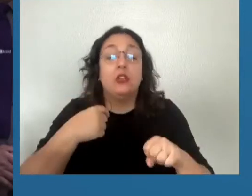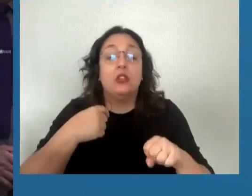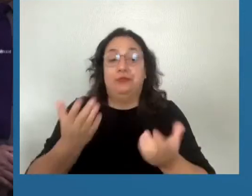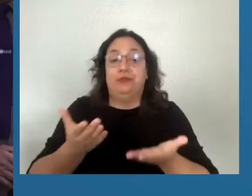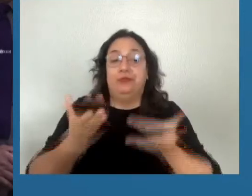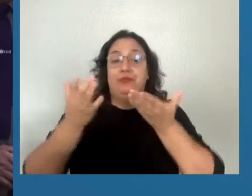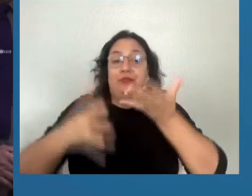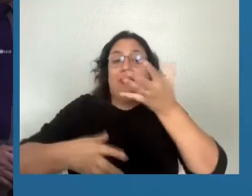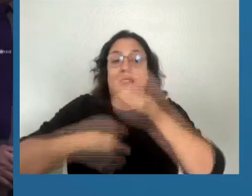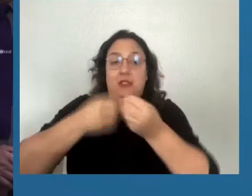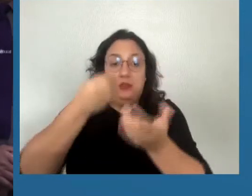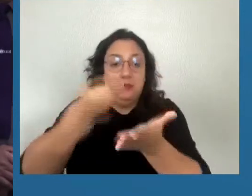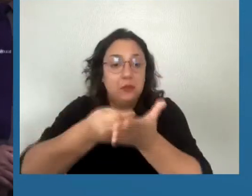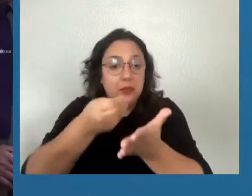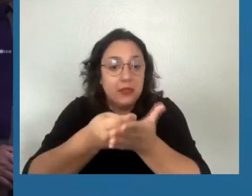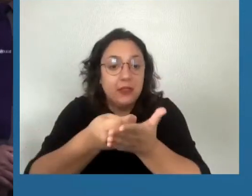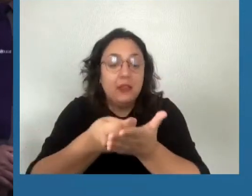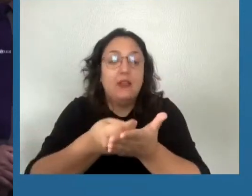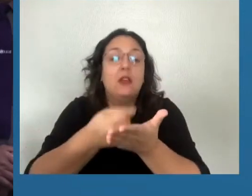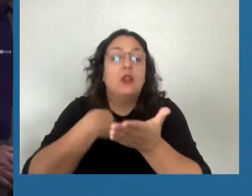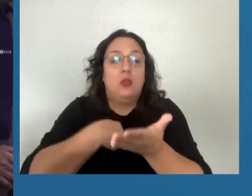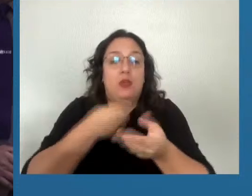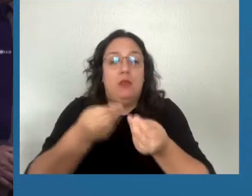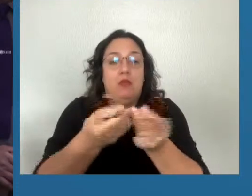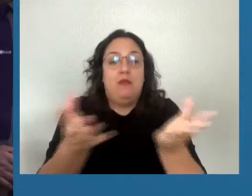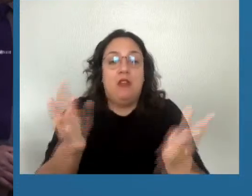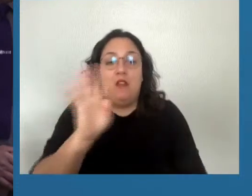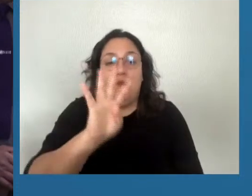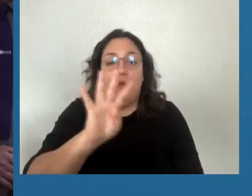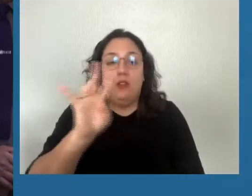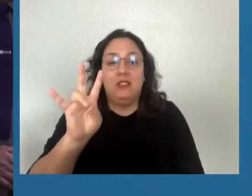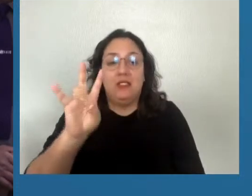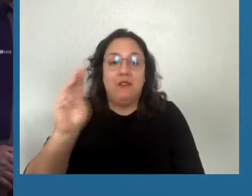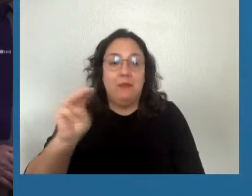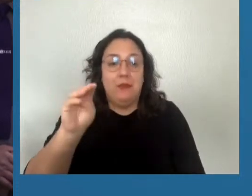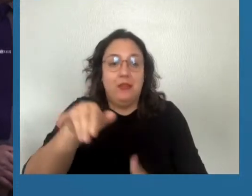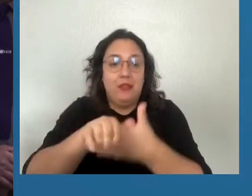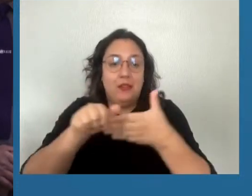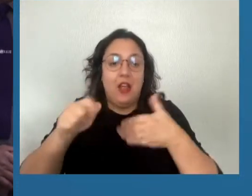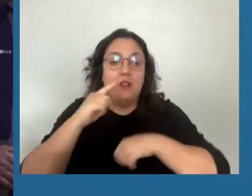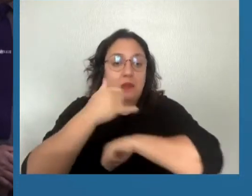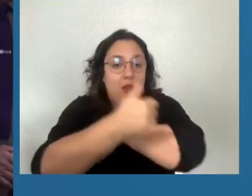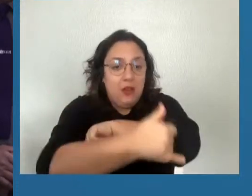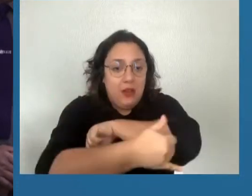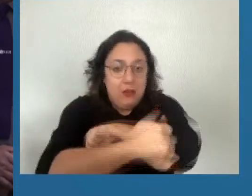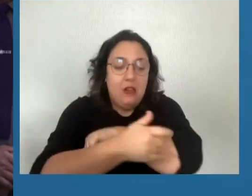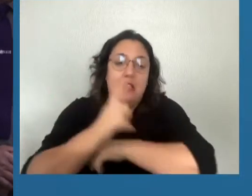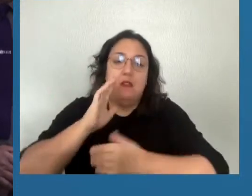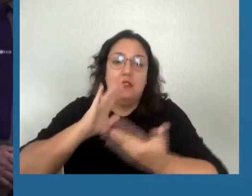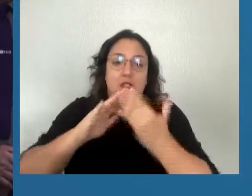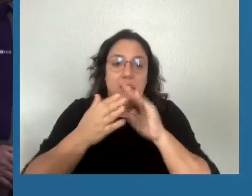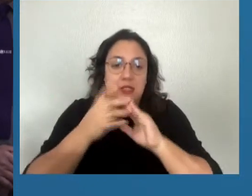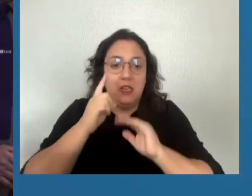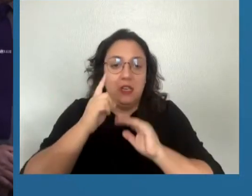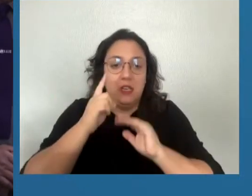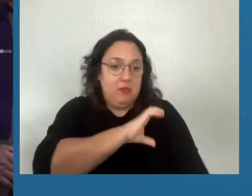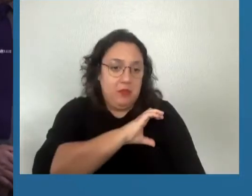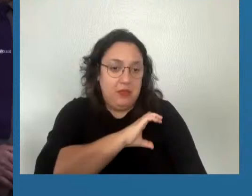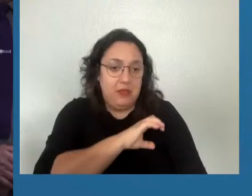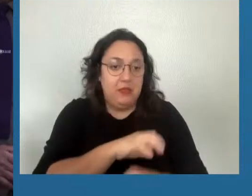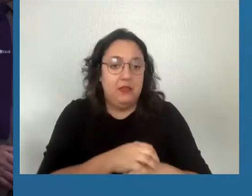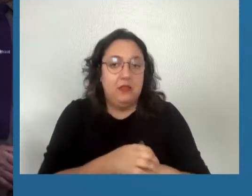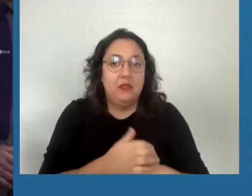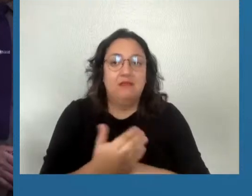few years. We've provided $47 million to the county and the city for law enforcement. Just last year, $18 million.